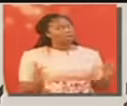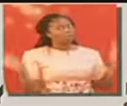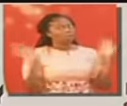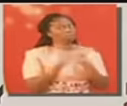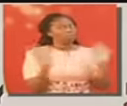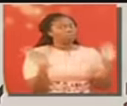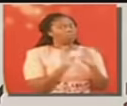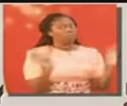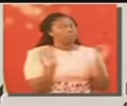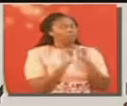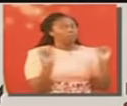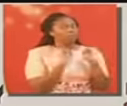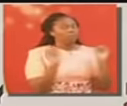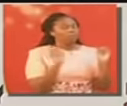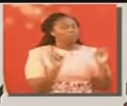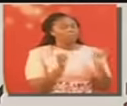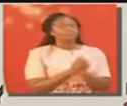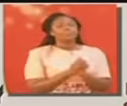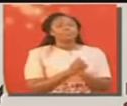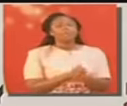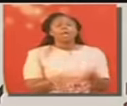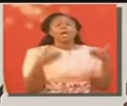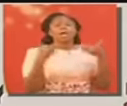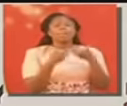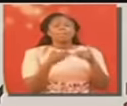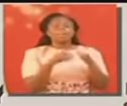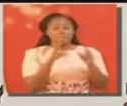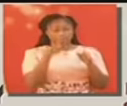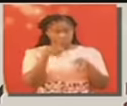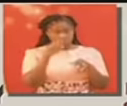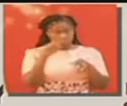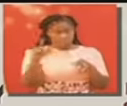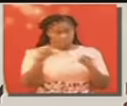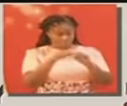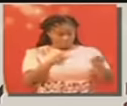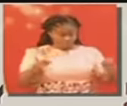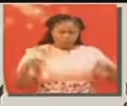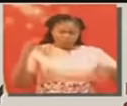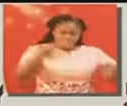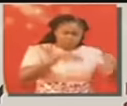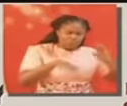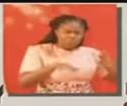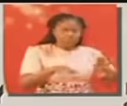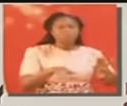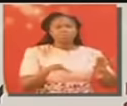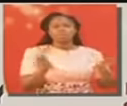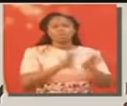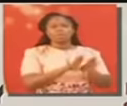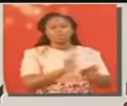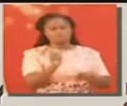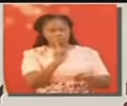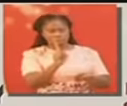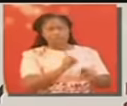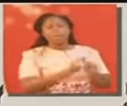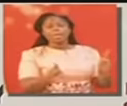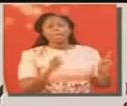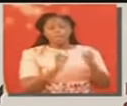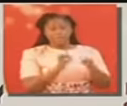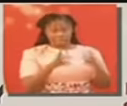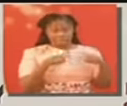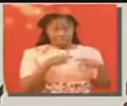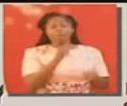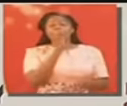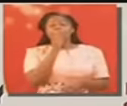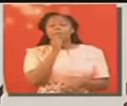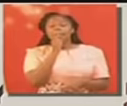are closed off, so if someone has a private pool, they are allowed to be in their private pool. So if one person